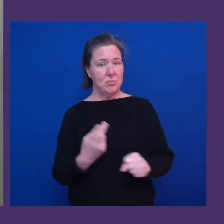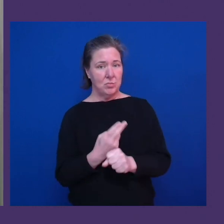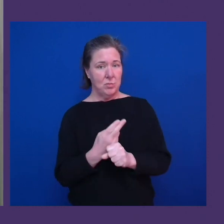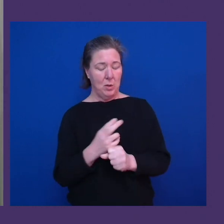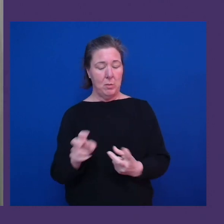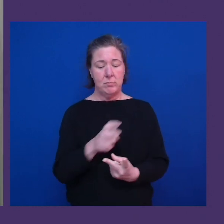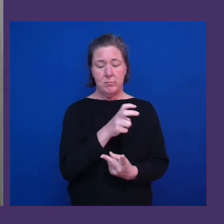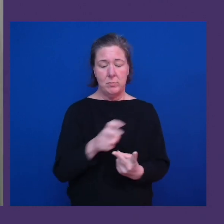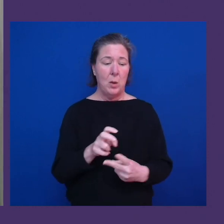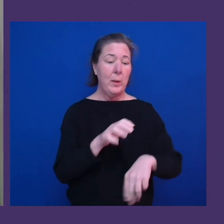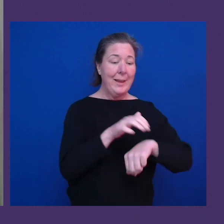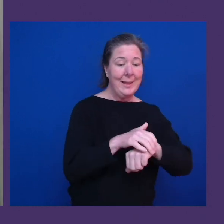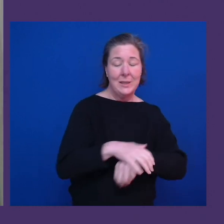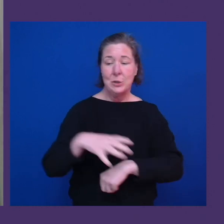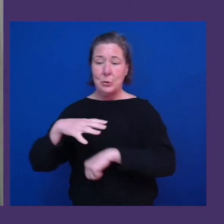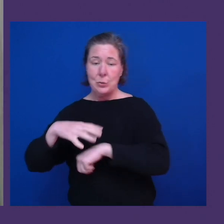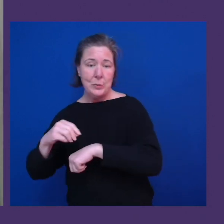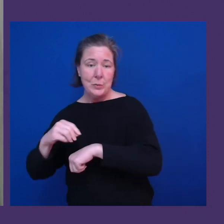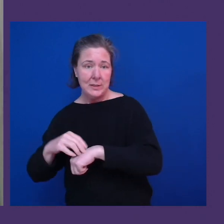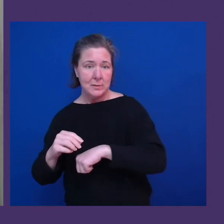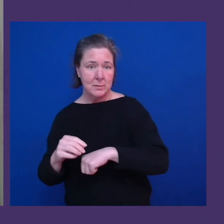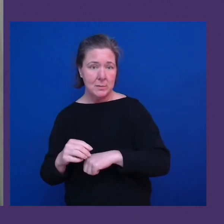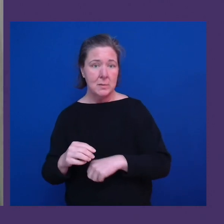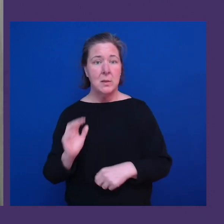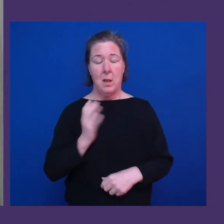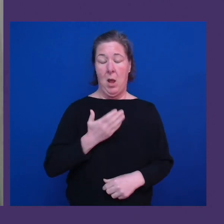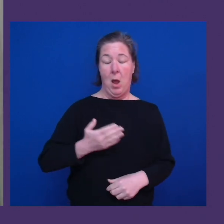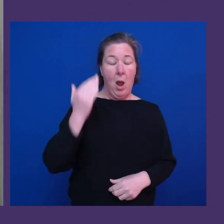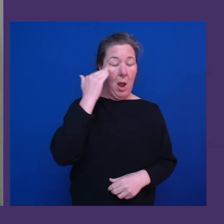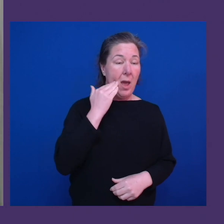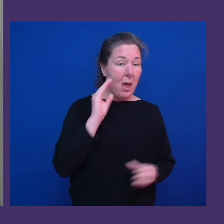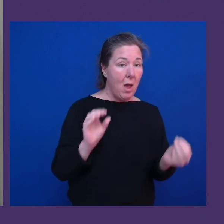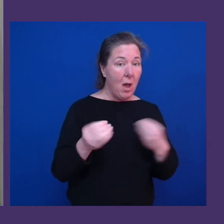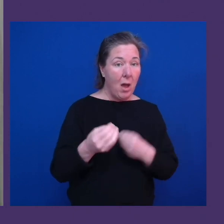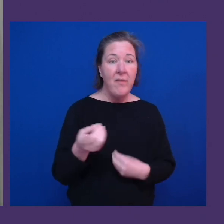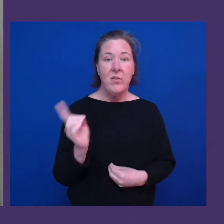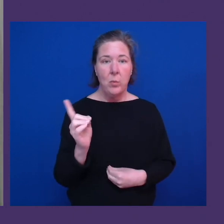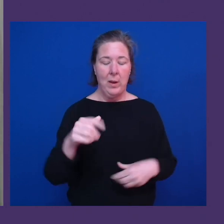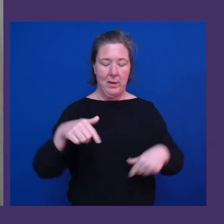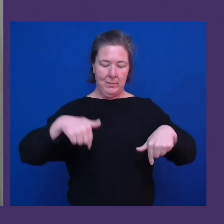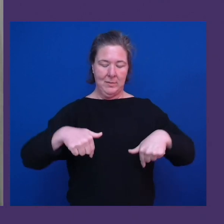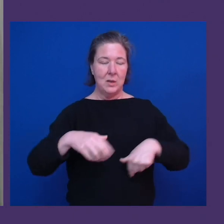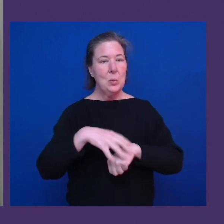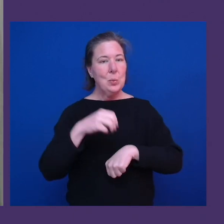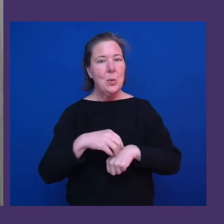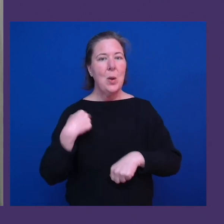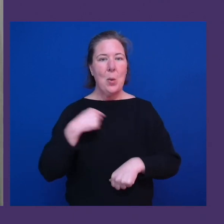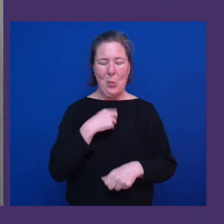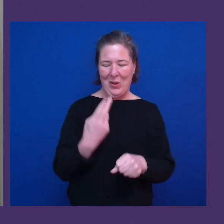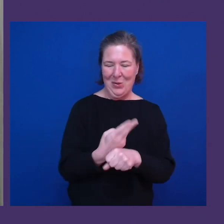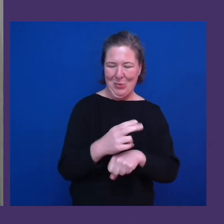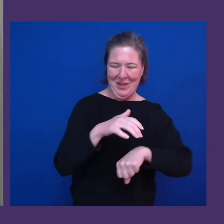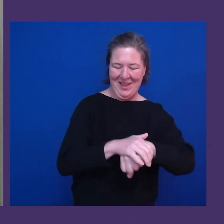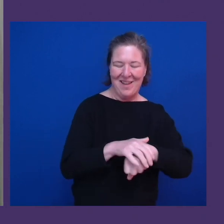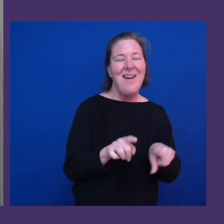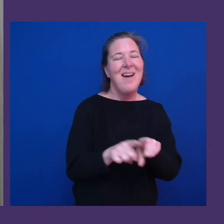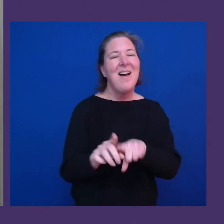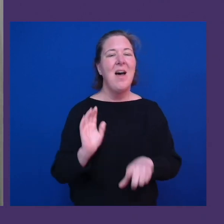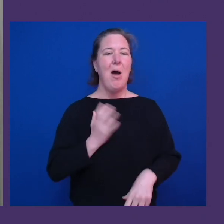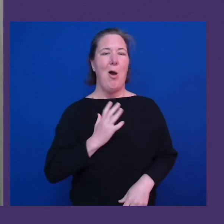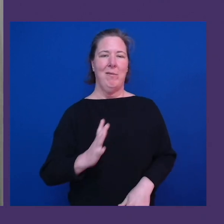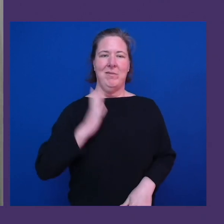English and Swedish. Our head office is based here in Sweden, but we all use English as our official business